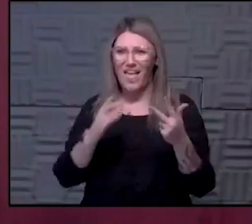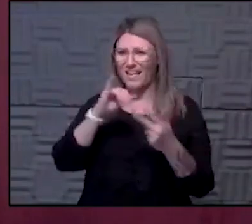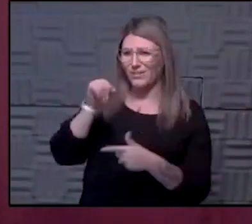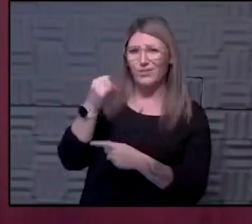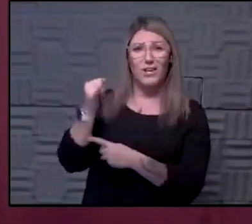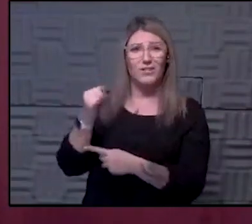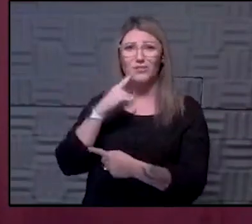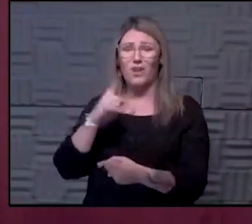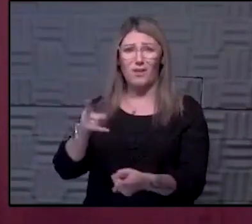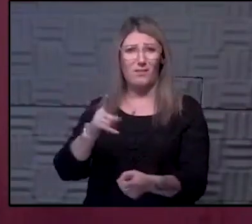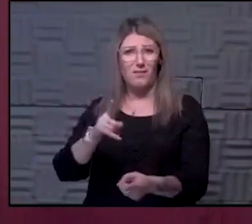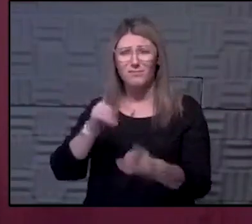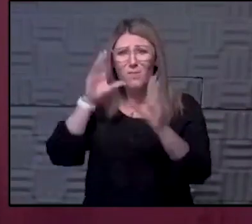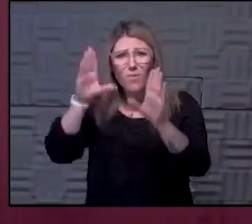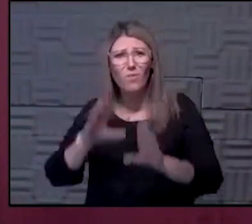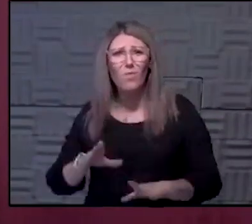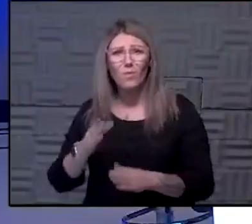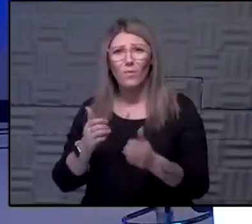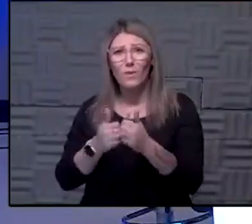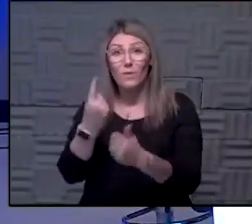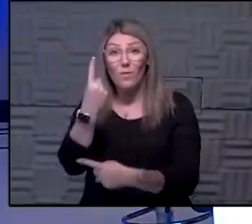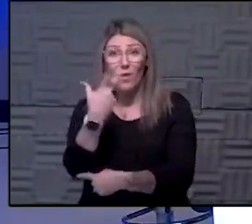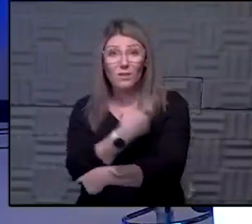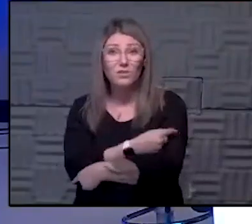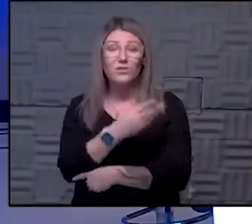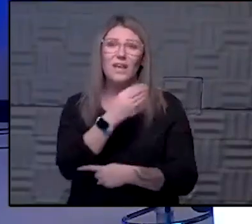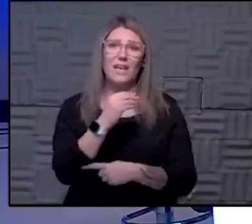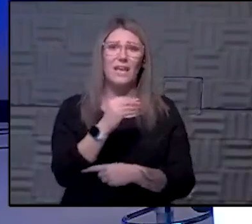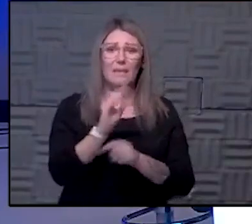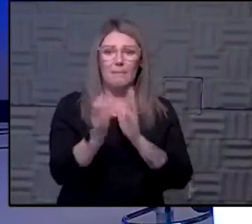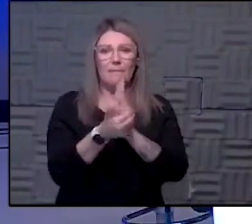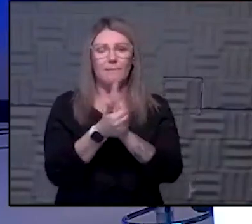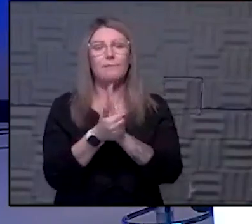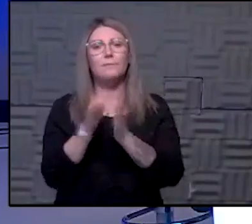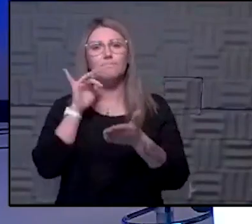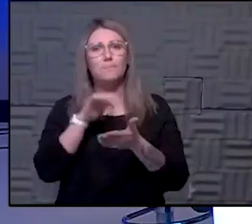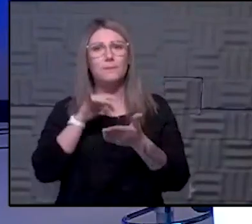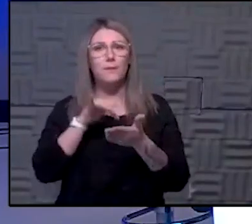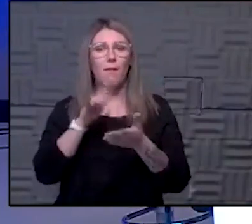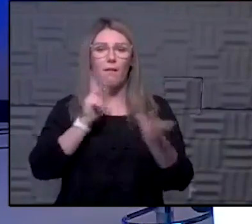1, so I think that'll be great. Yeah, and even in the studies, some of the addendum, it even looks